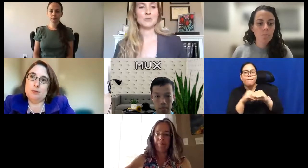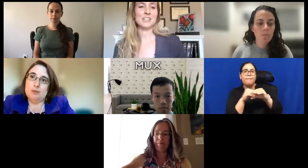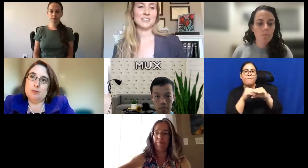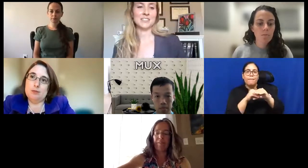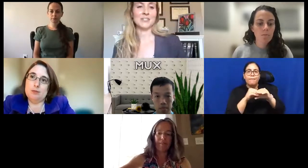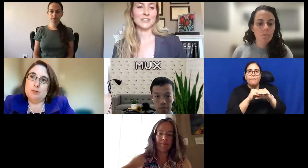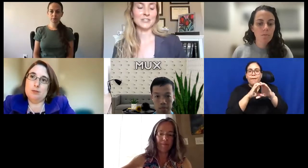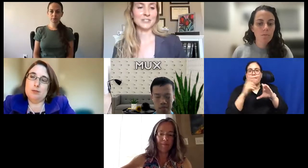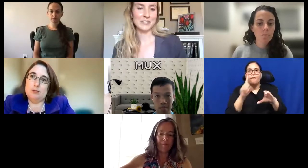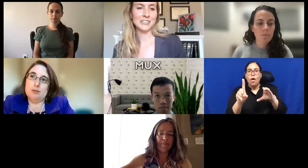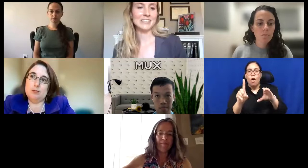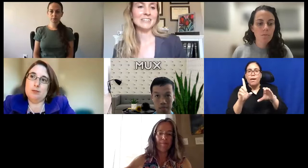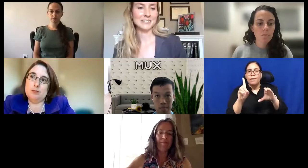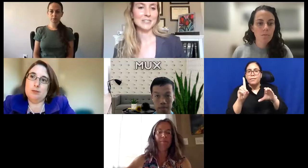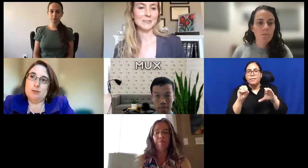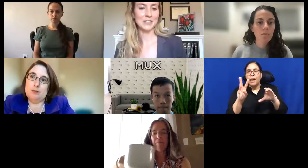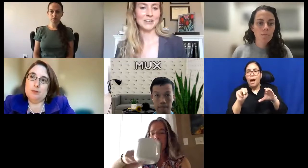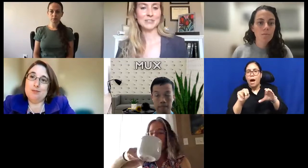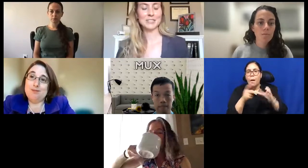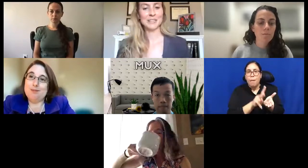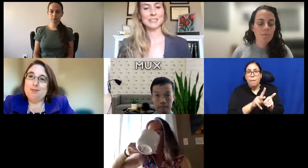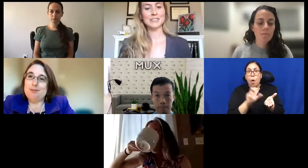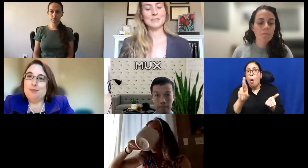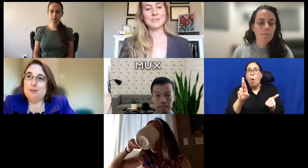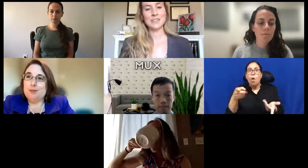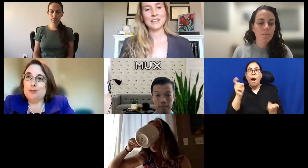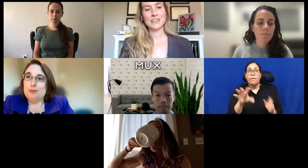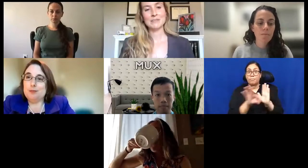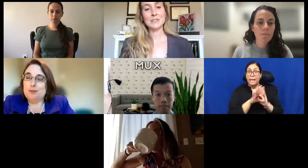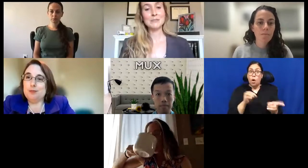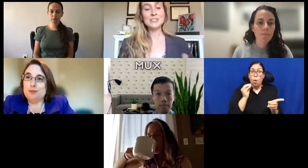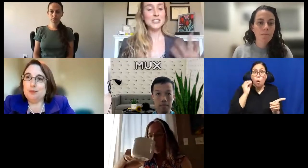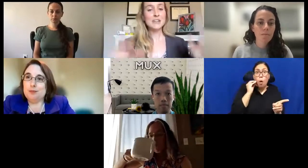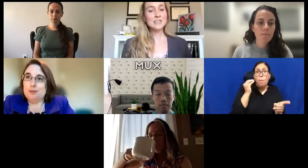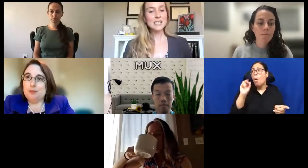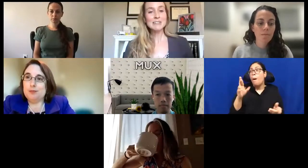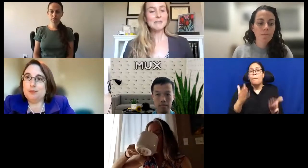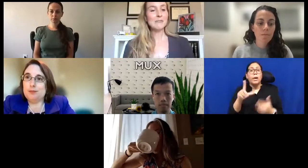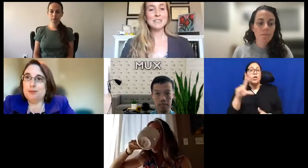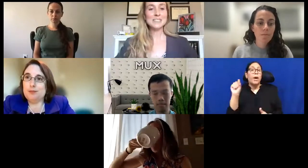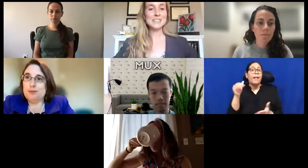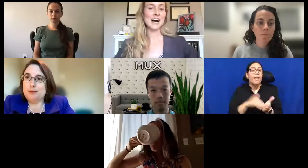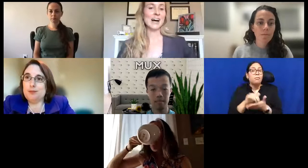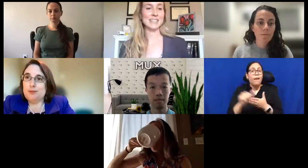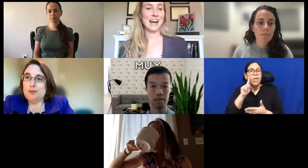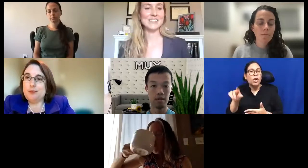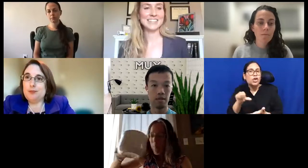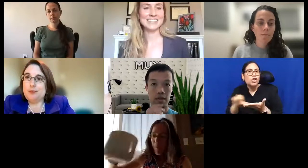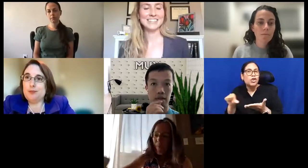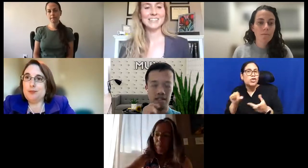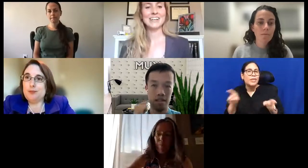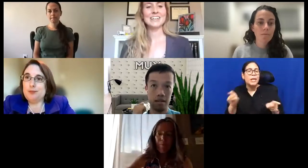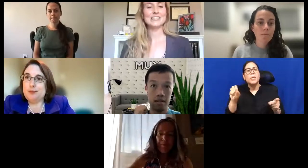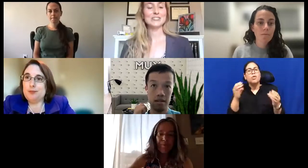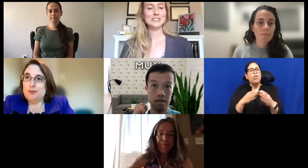and $20,000 for a surgery or something along those lines. And so generally, what's not allowed?